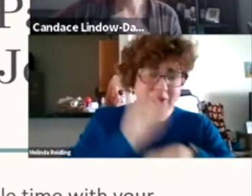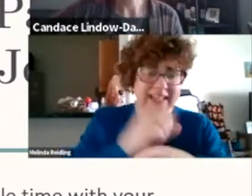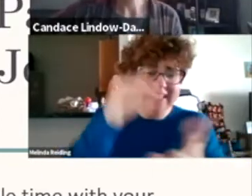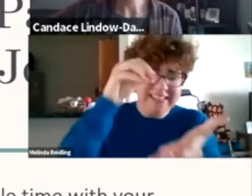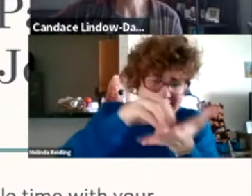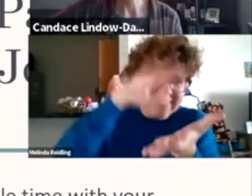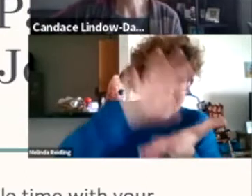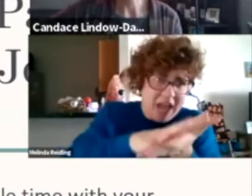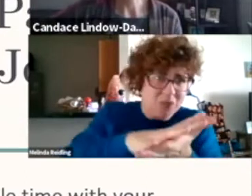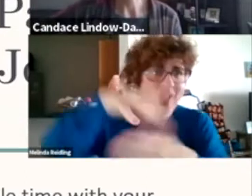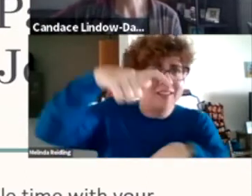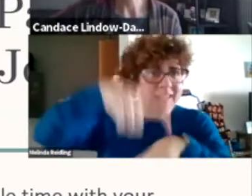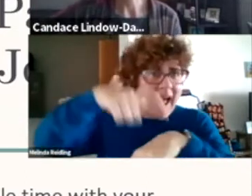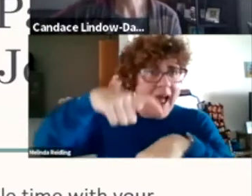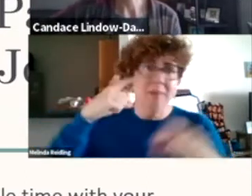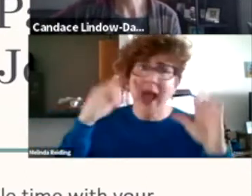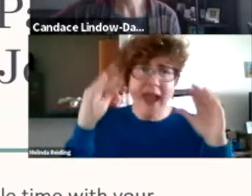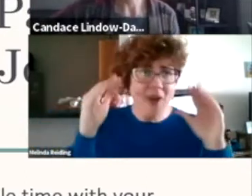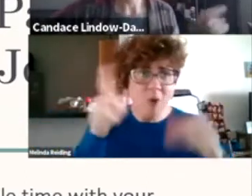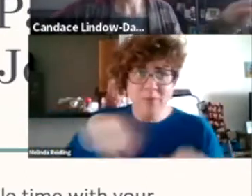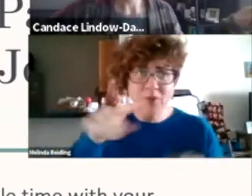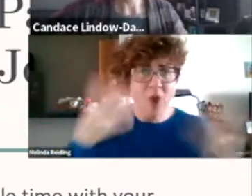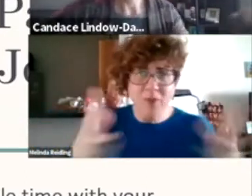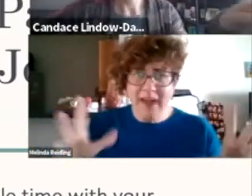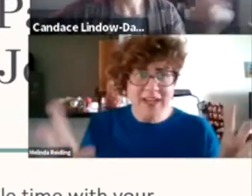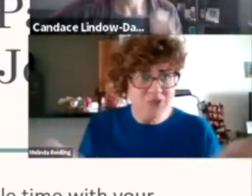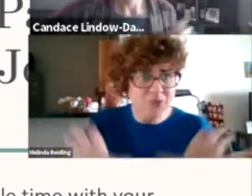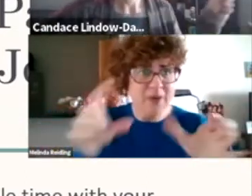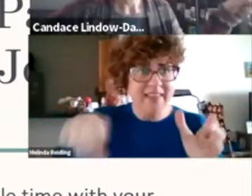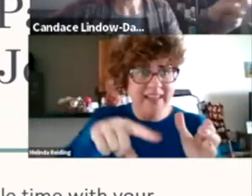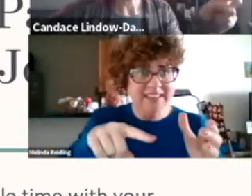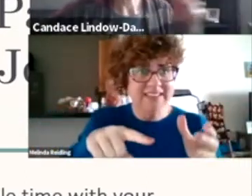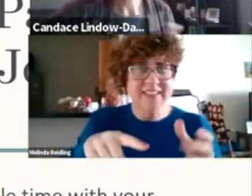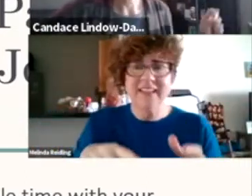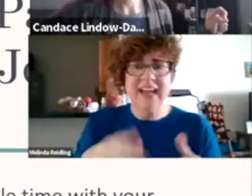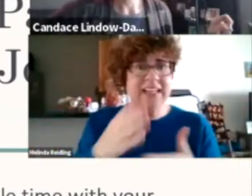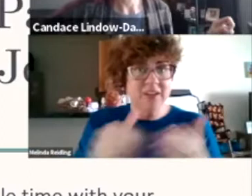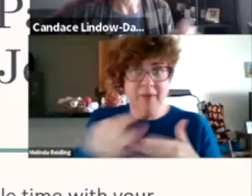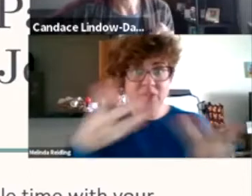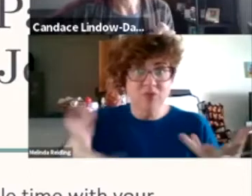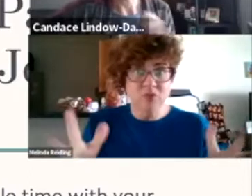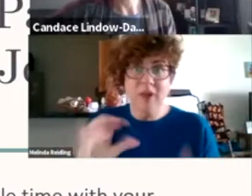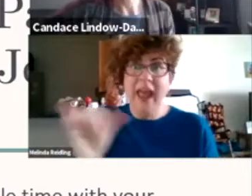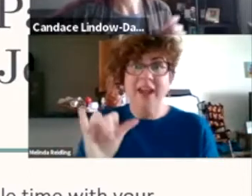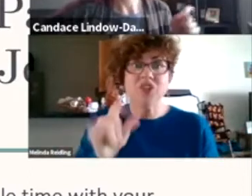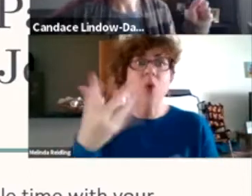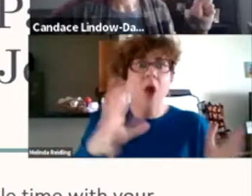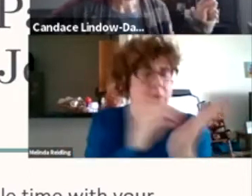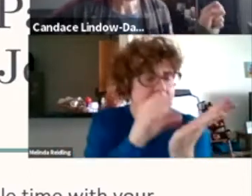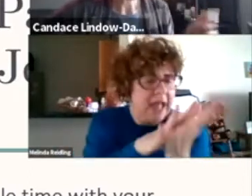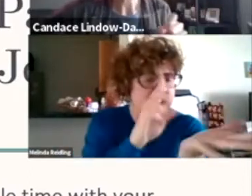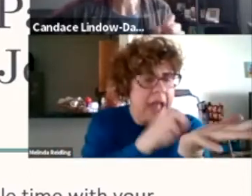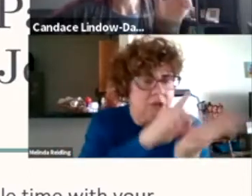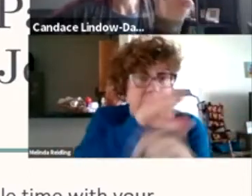hope some of you are already doing this on your own. But just like you write in an appointment with the doctor, or you write in your work schedule,